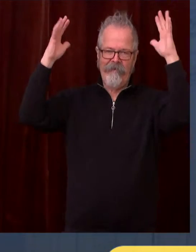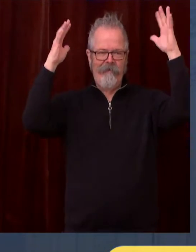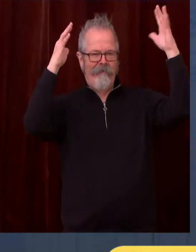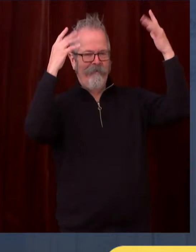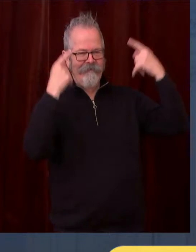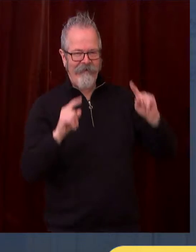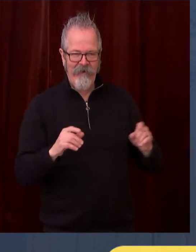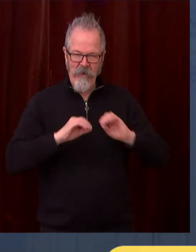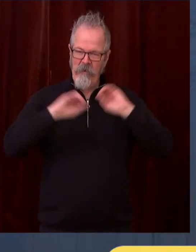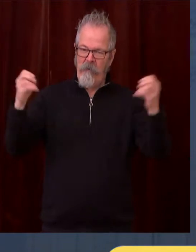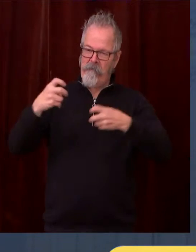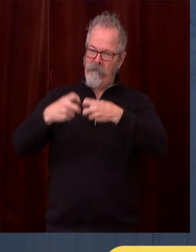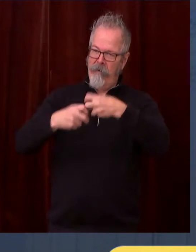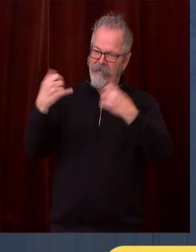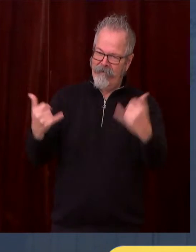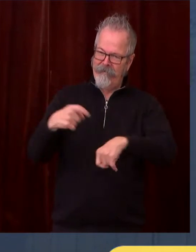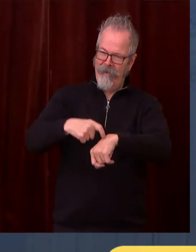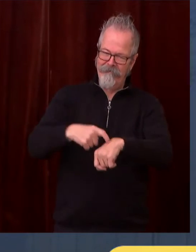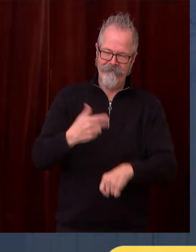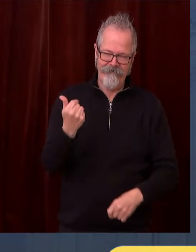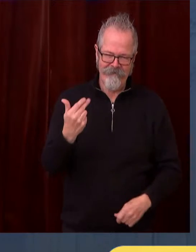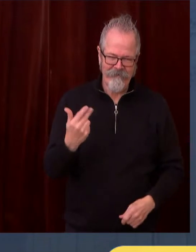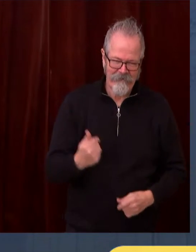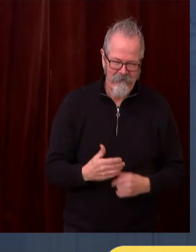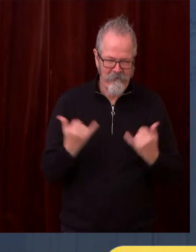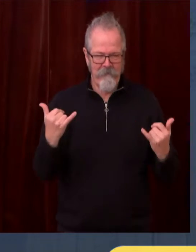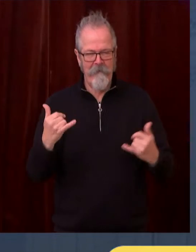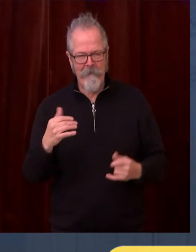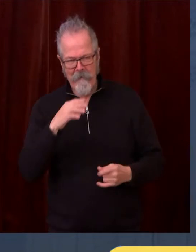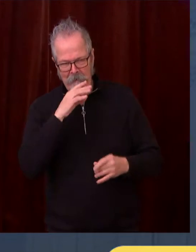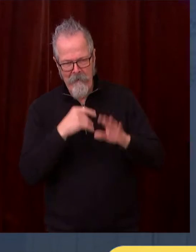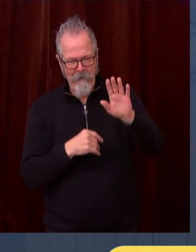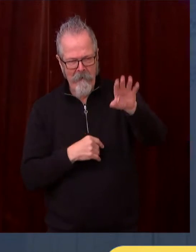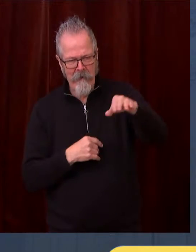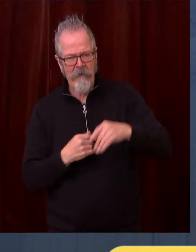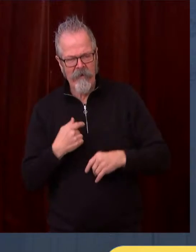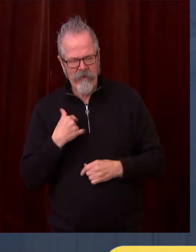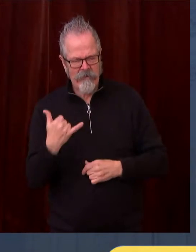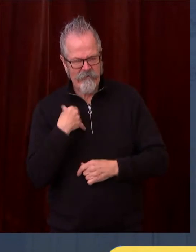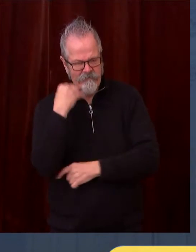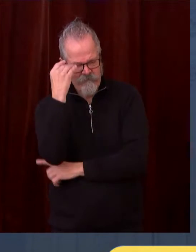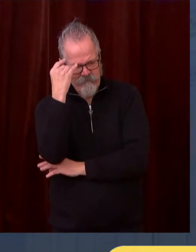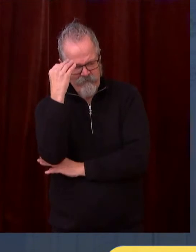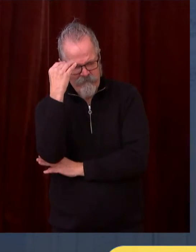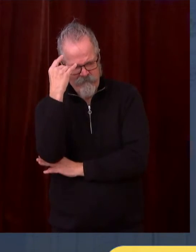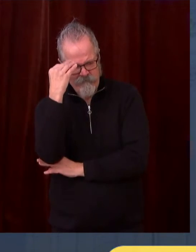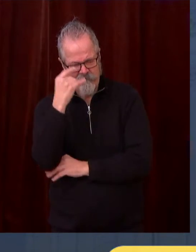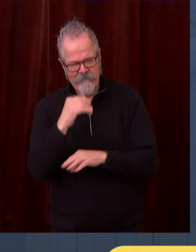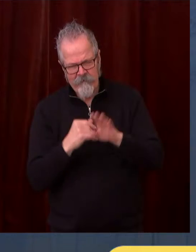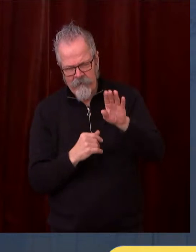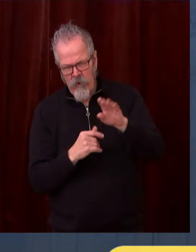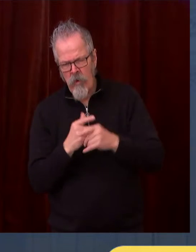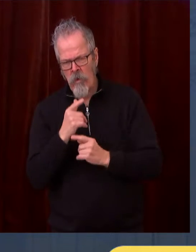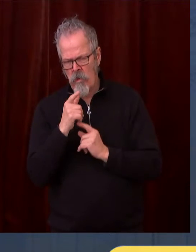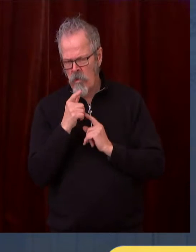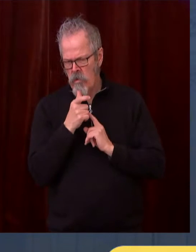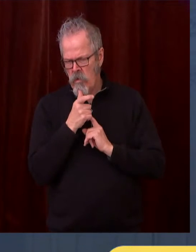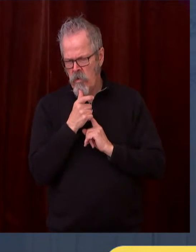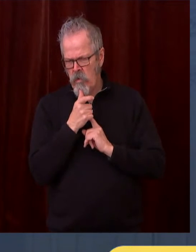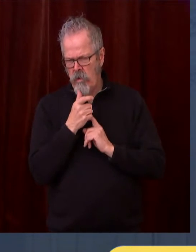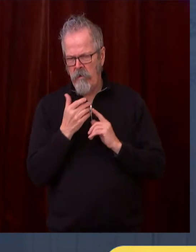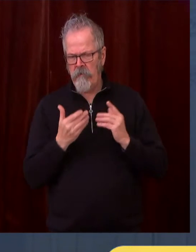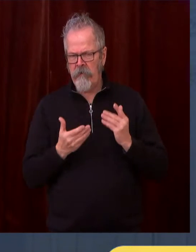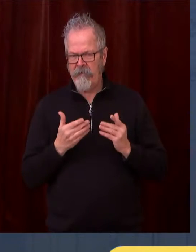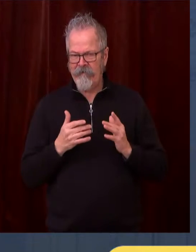groups of people who may be wary of this, in particular, people of color and marginalized communities who have historically been wary